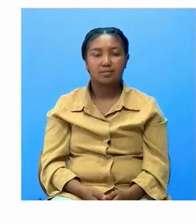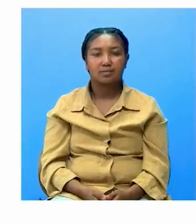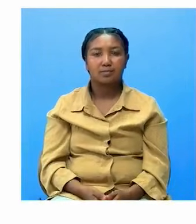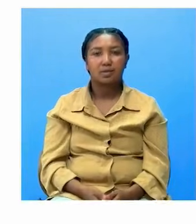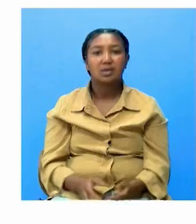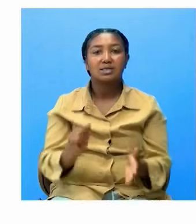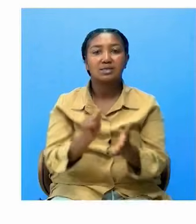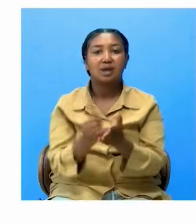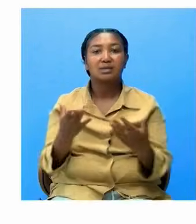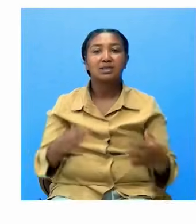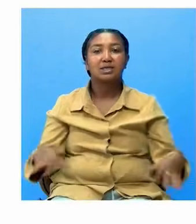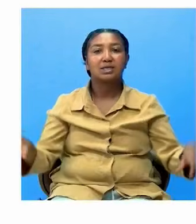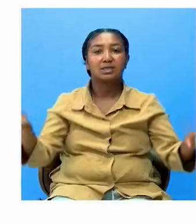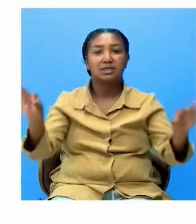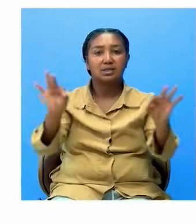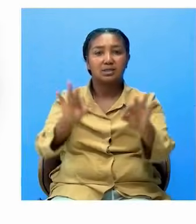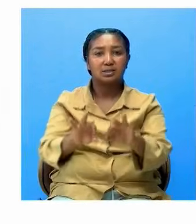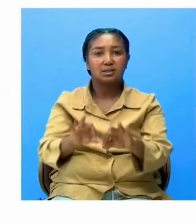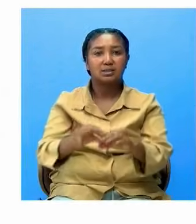that needs